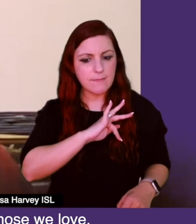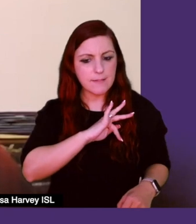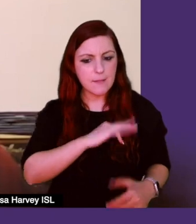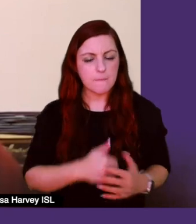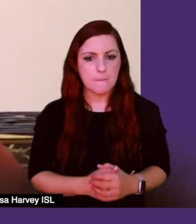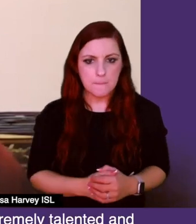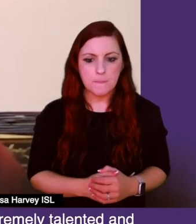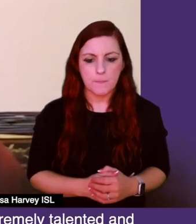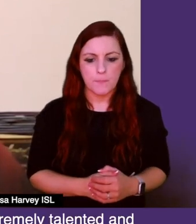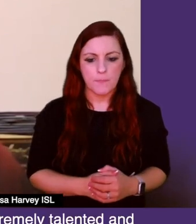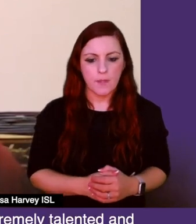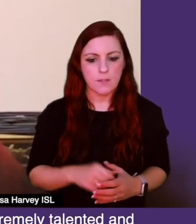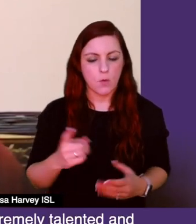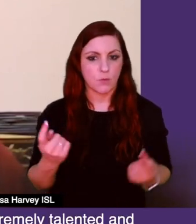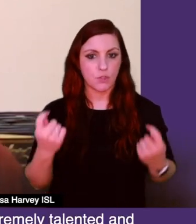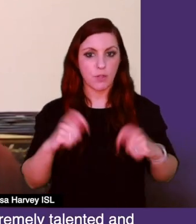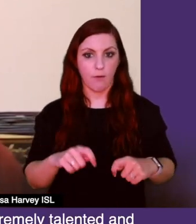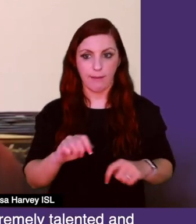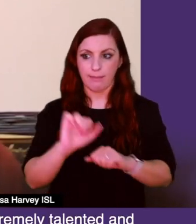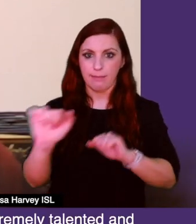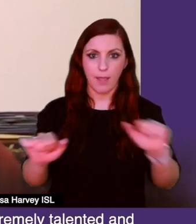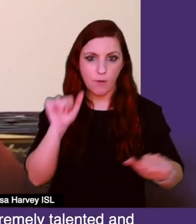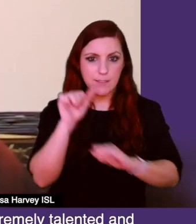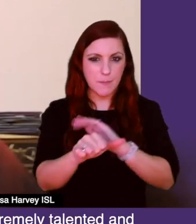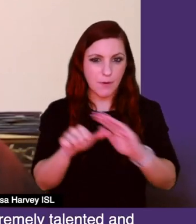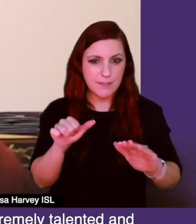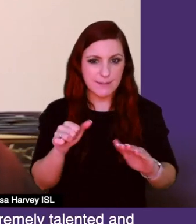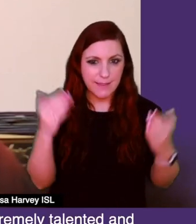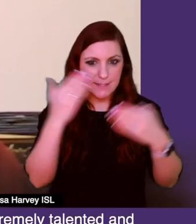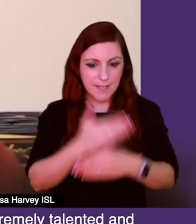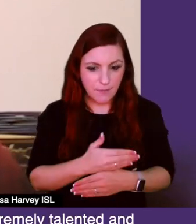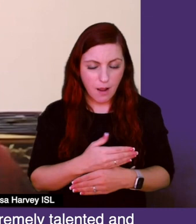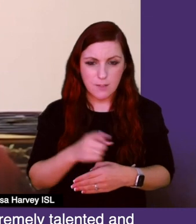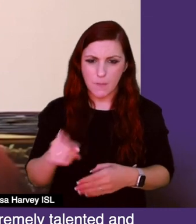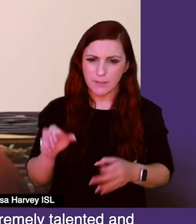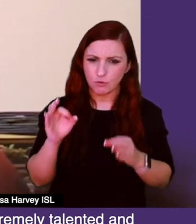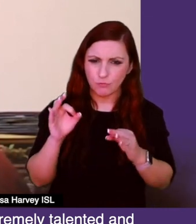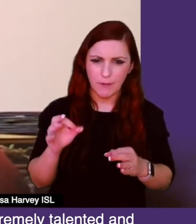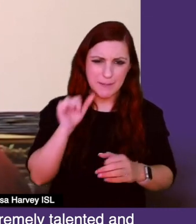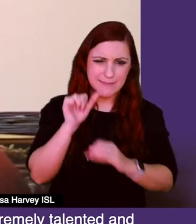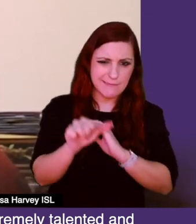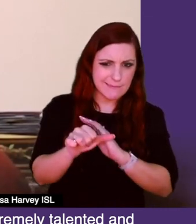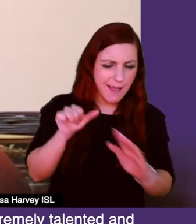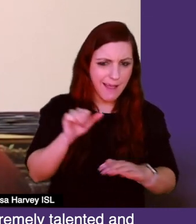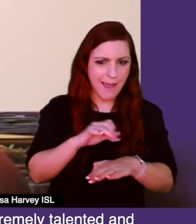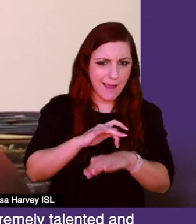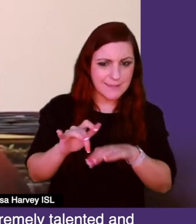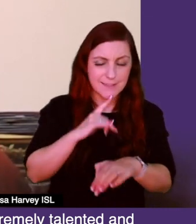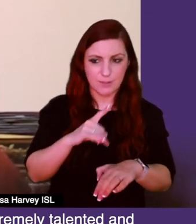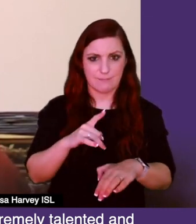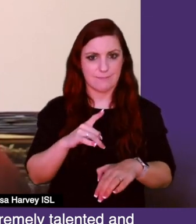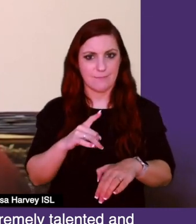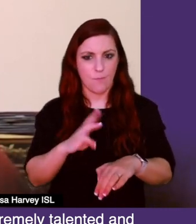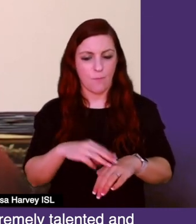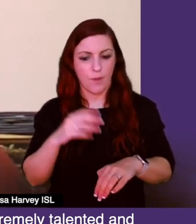ourselves. Share with us this experience tonight as we explore through these extremely talented and